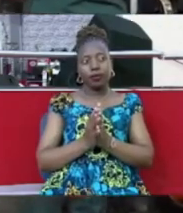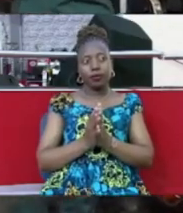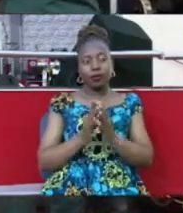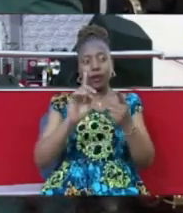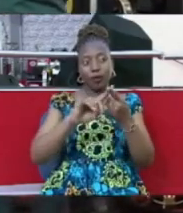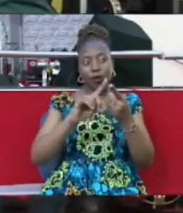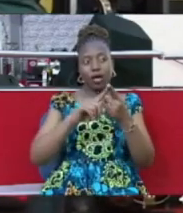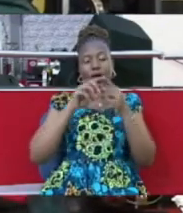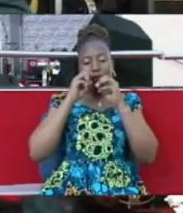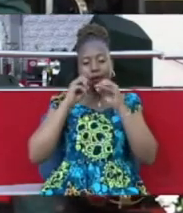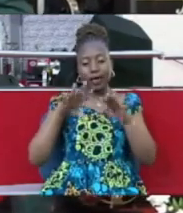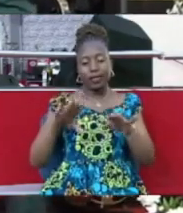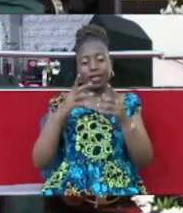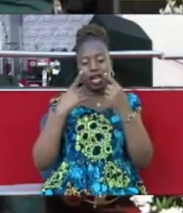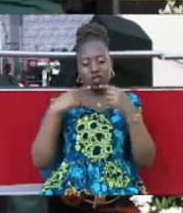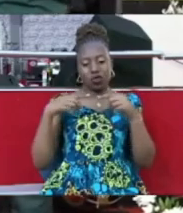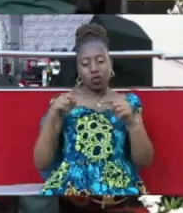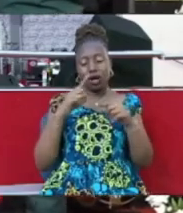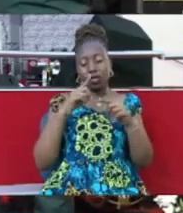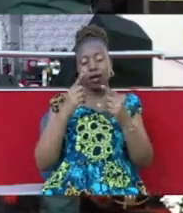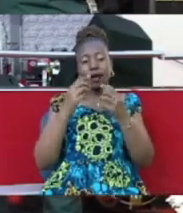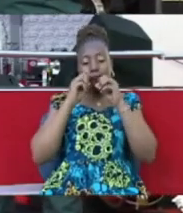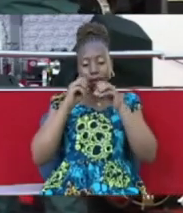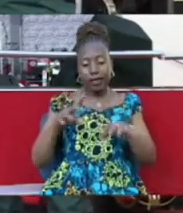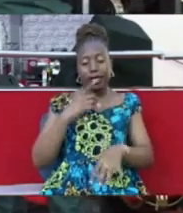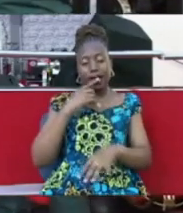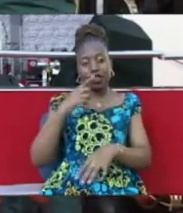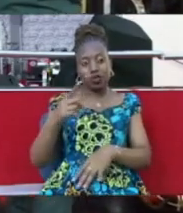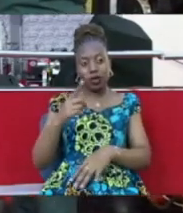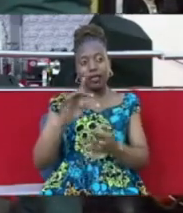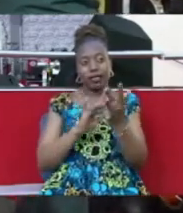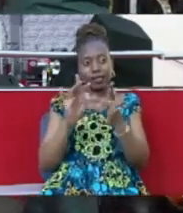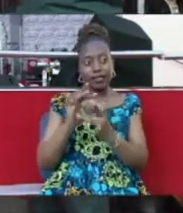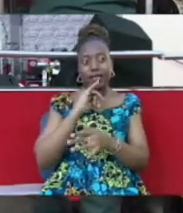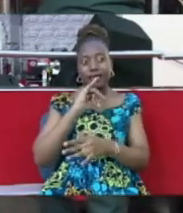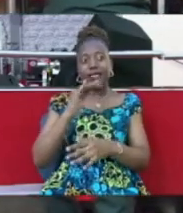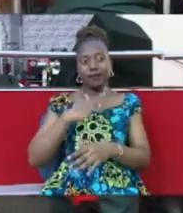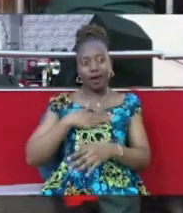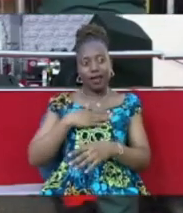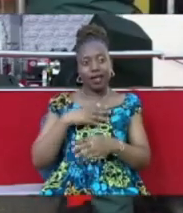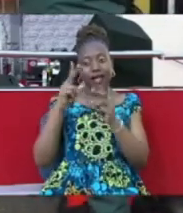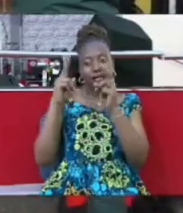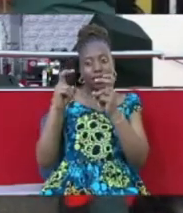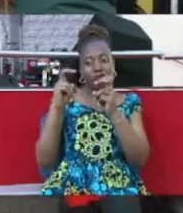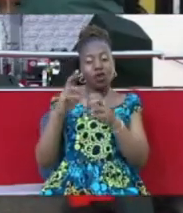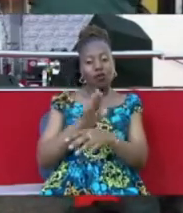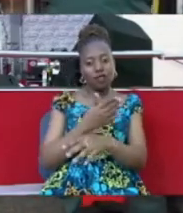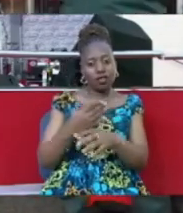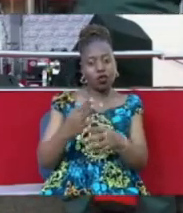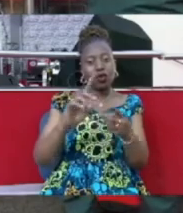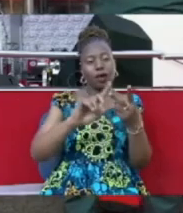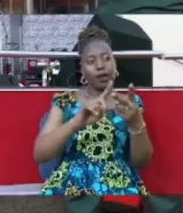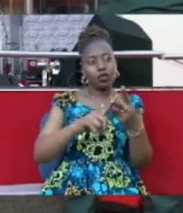mine. Praise the name of the Lord. Amen. Blessed assurance, Jesus. This is my story. This